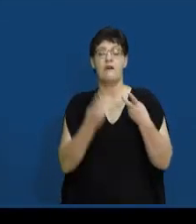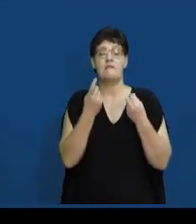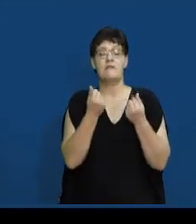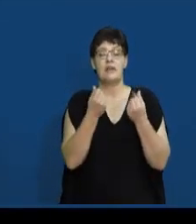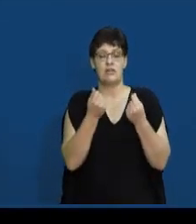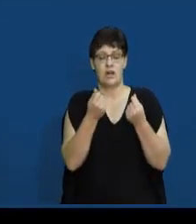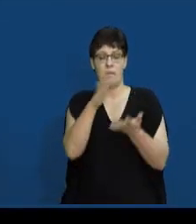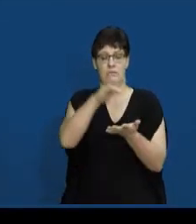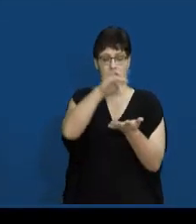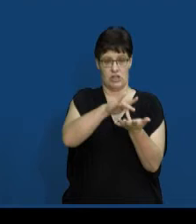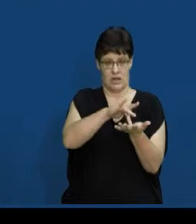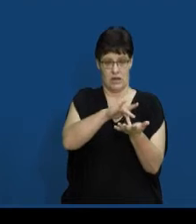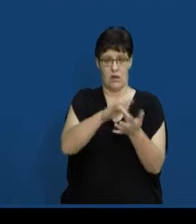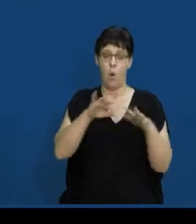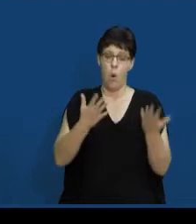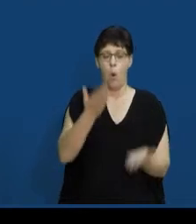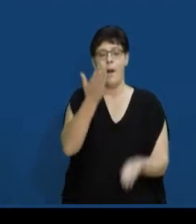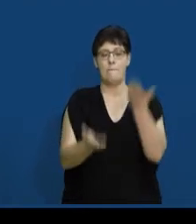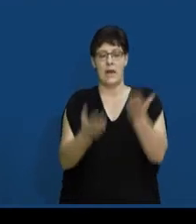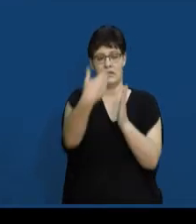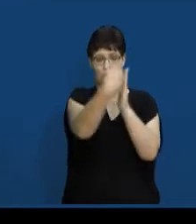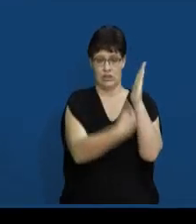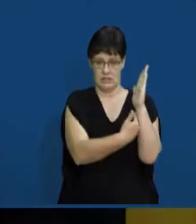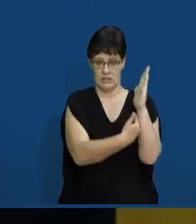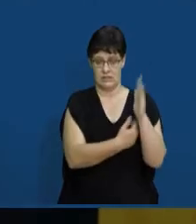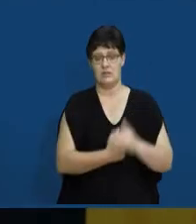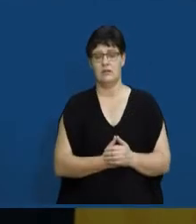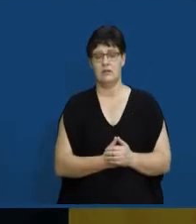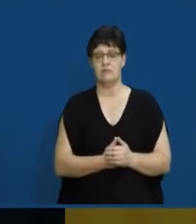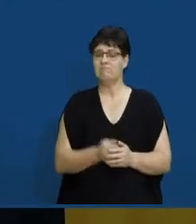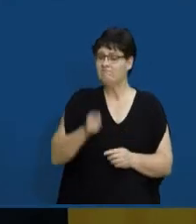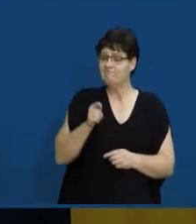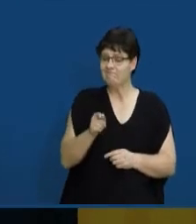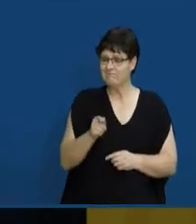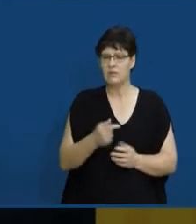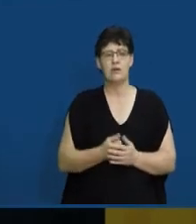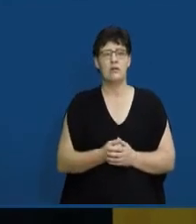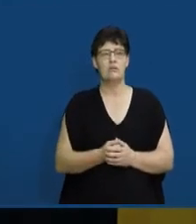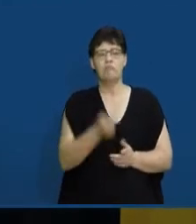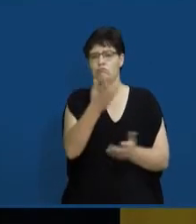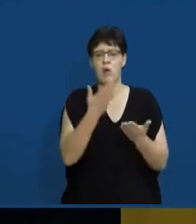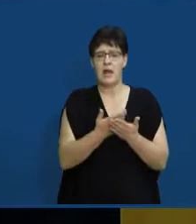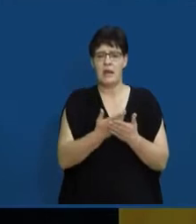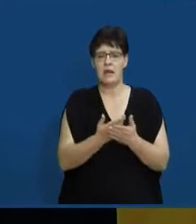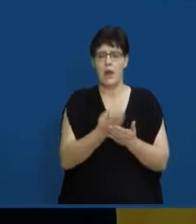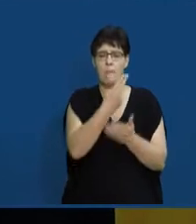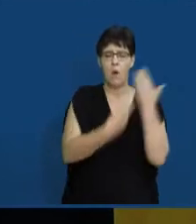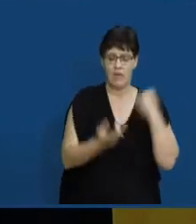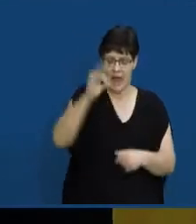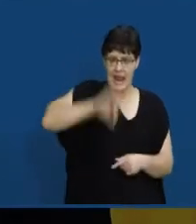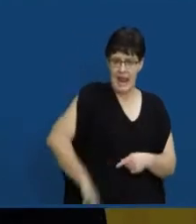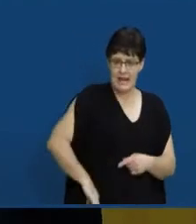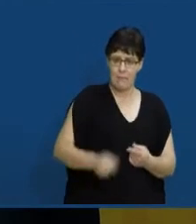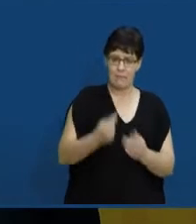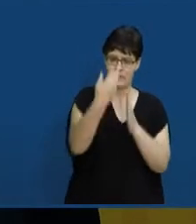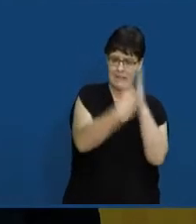financial position or the balance sheet, right? So that if you can do both the income statement